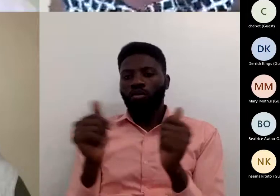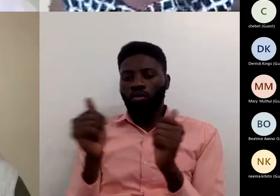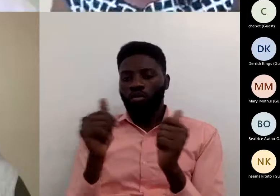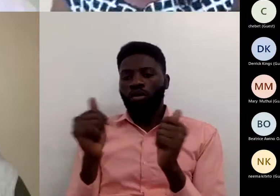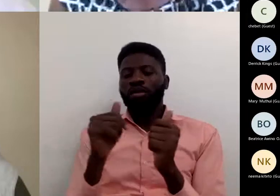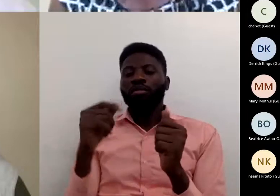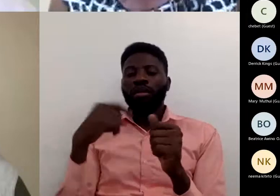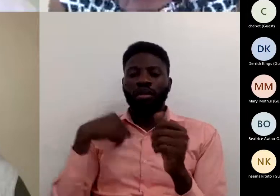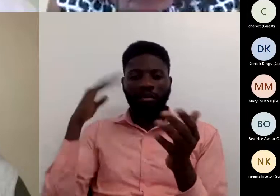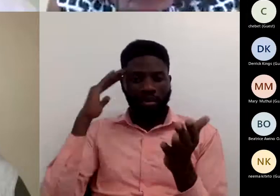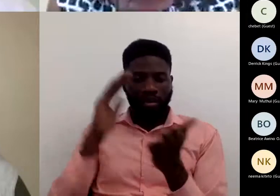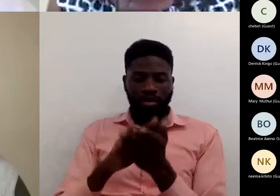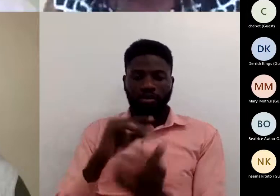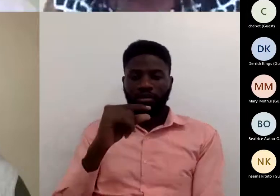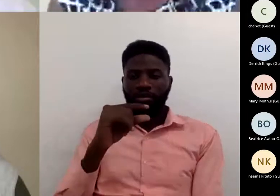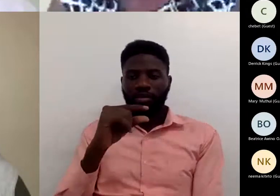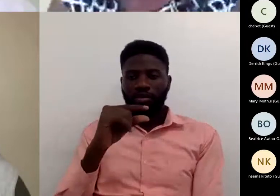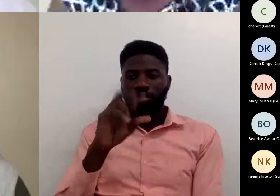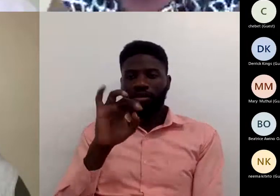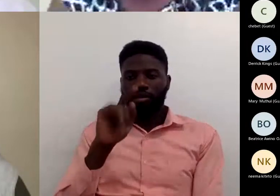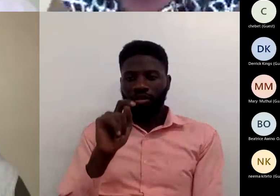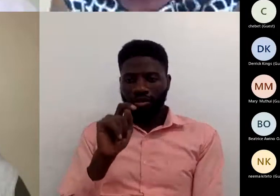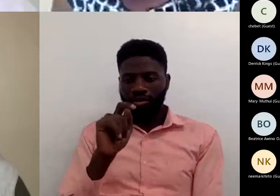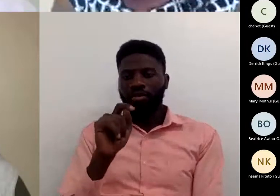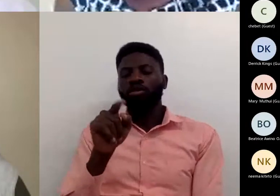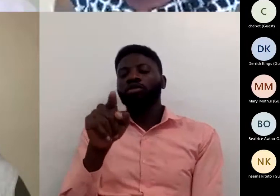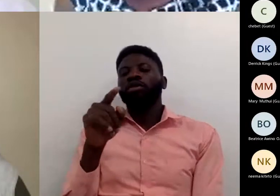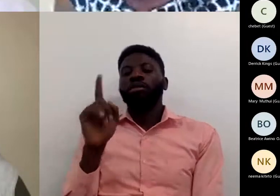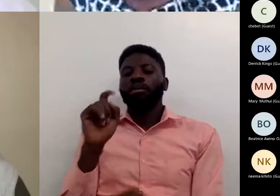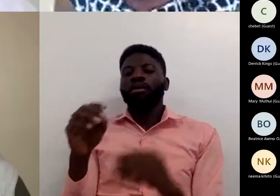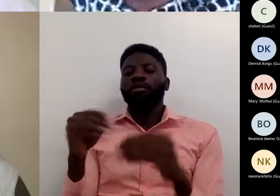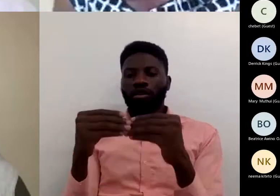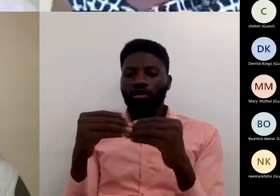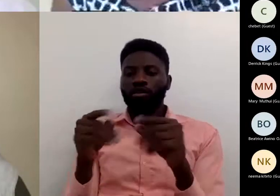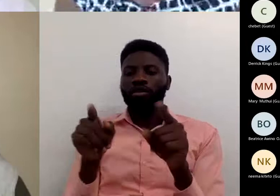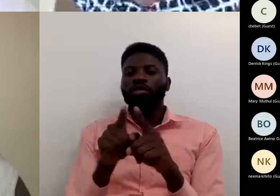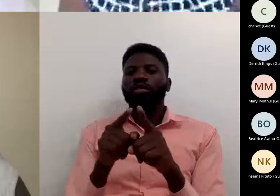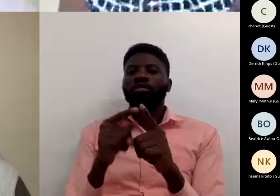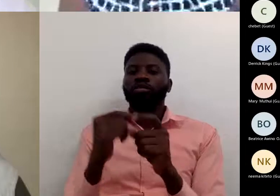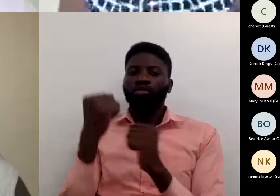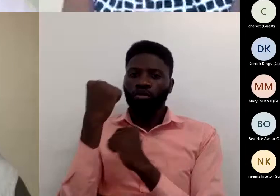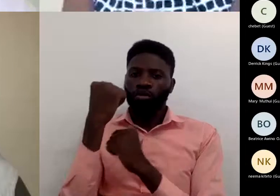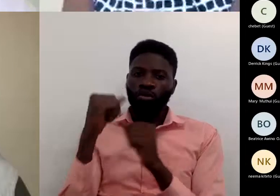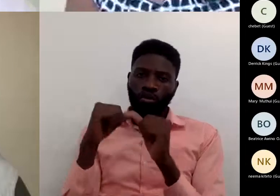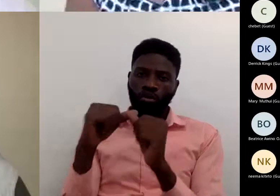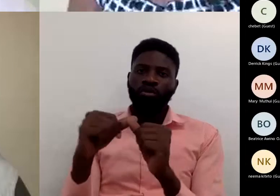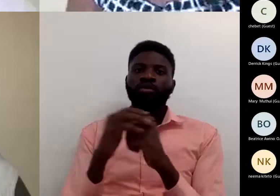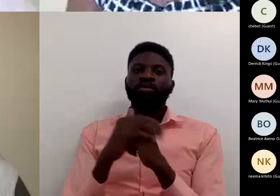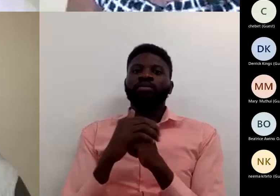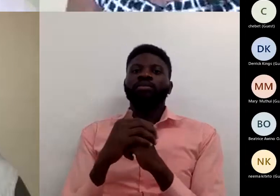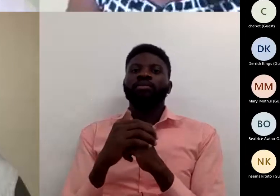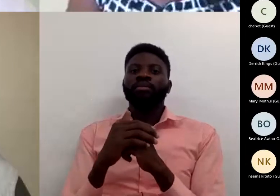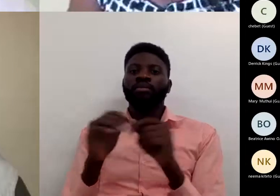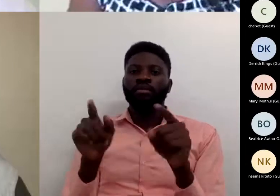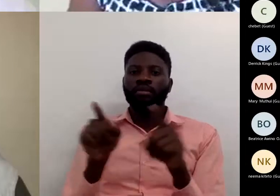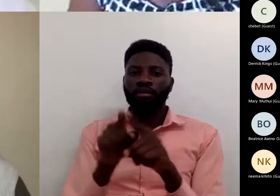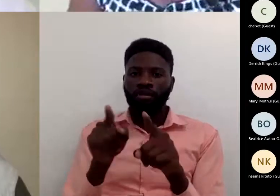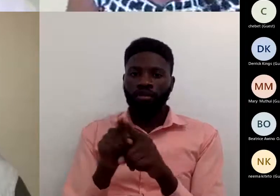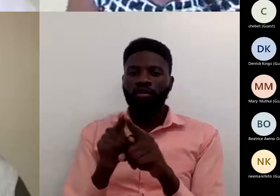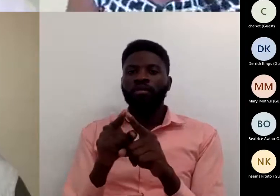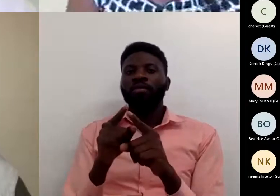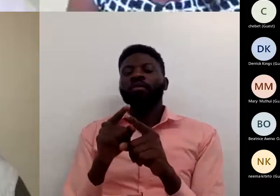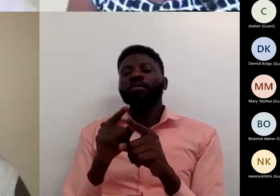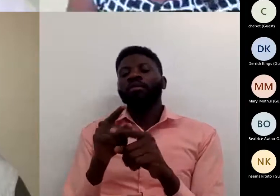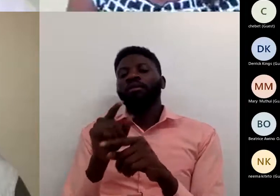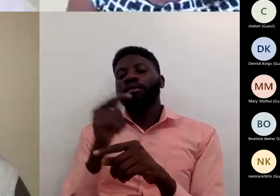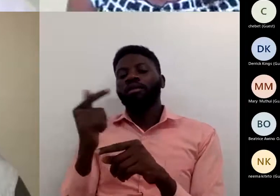believe in. Grit, it's all about agility. It's all about being resilient. Then lastly, the 5 points is,